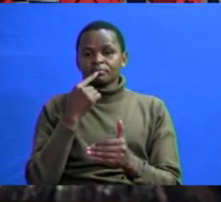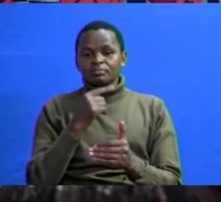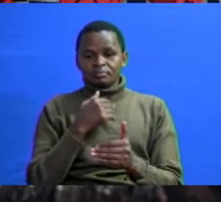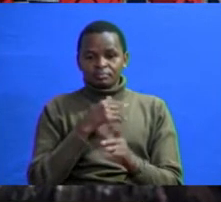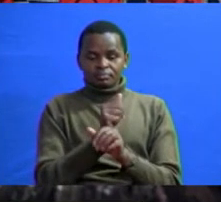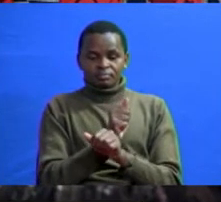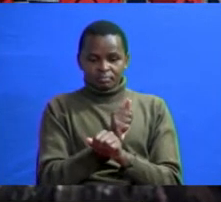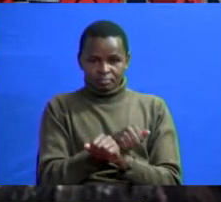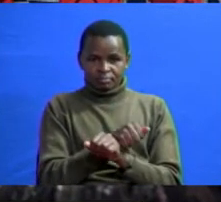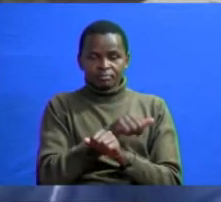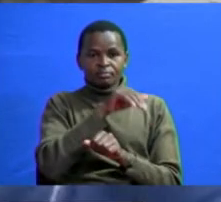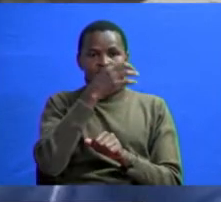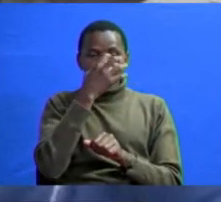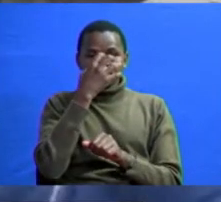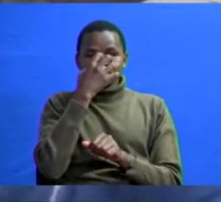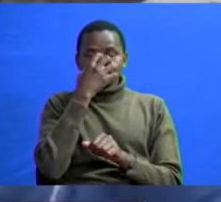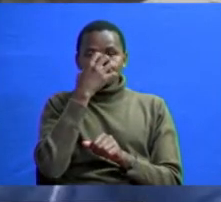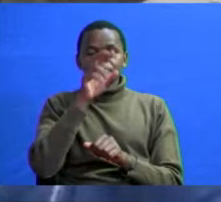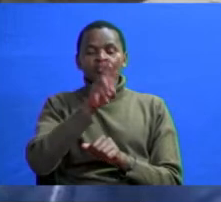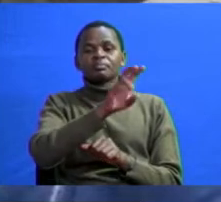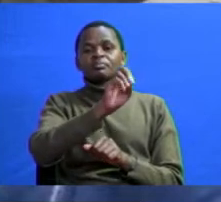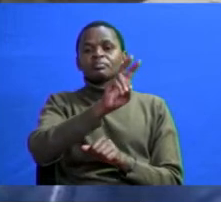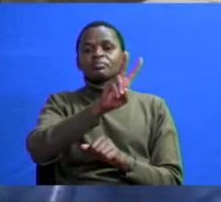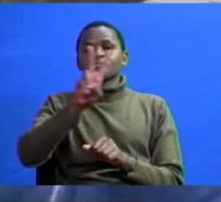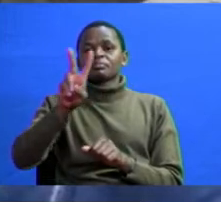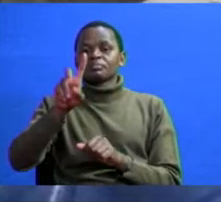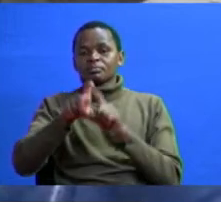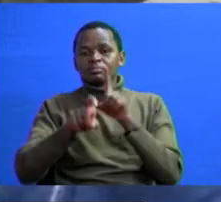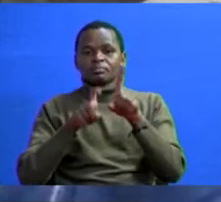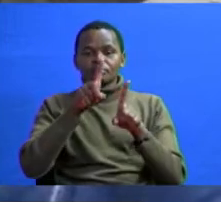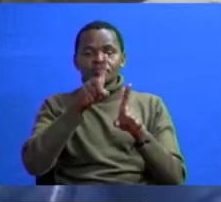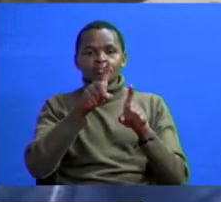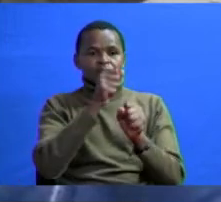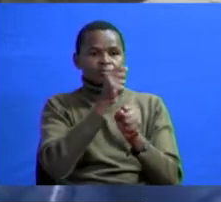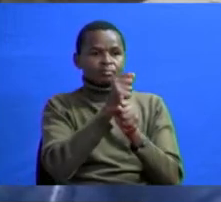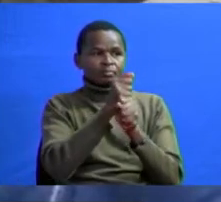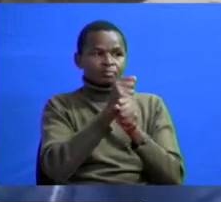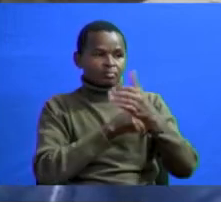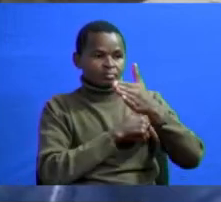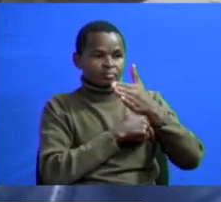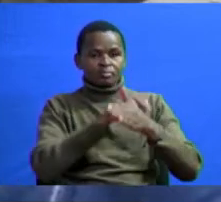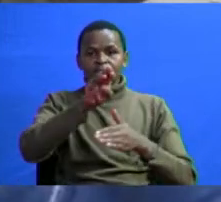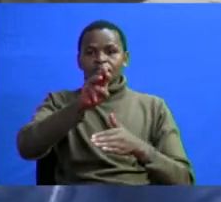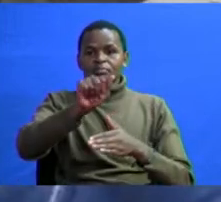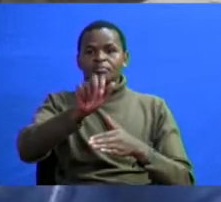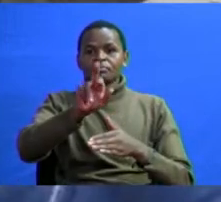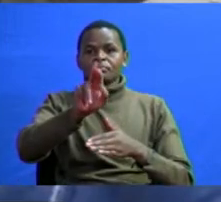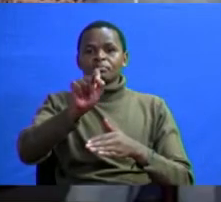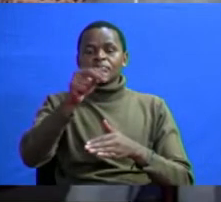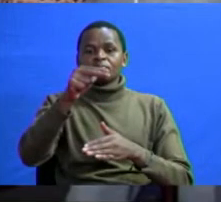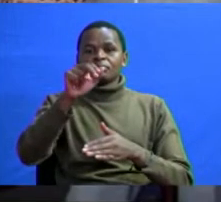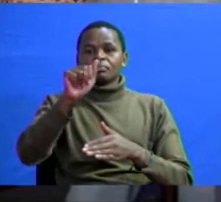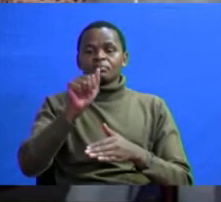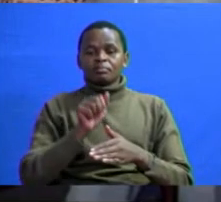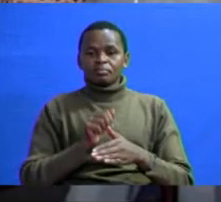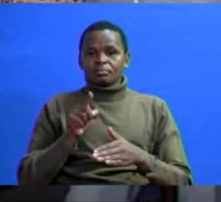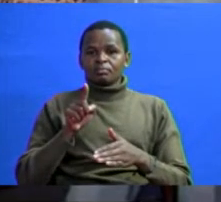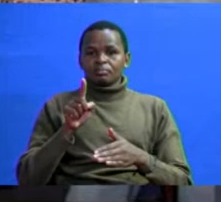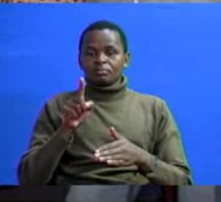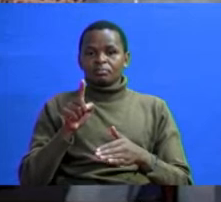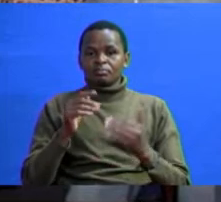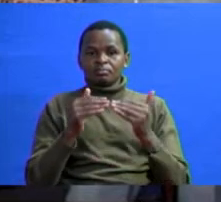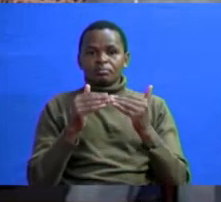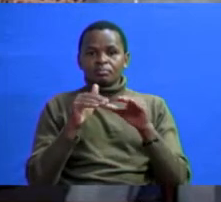defeated President Ruto in 2022 polls, questioned the conduct of Chief Justice Martha Koome, accusing her of unfairness